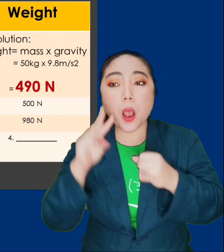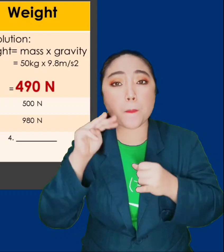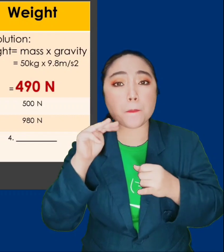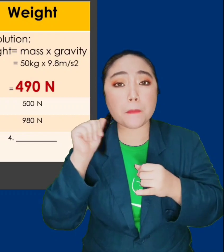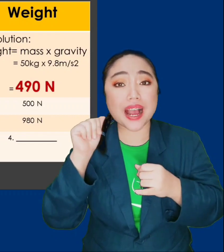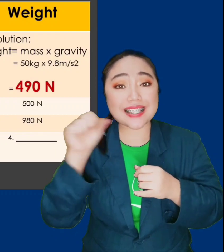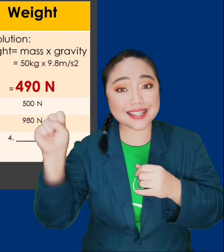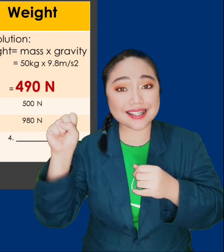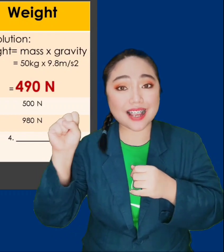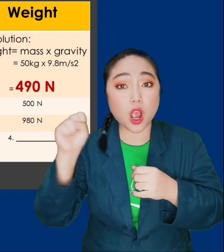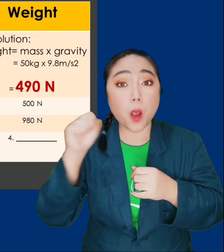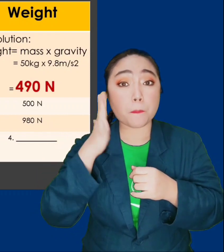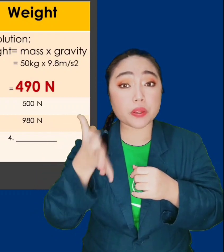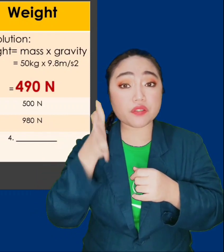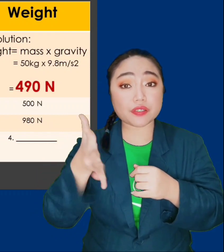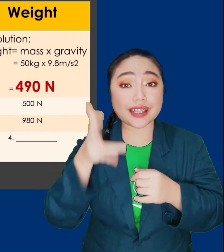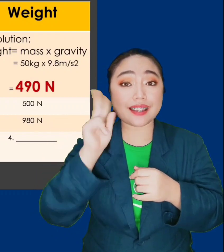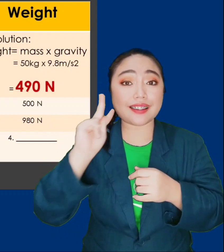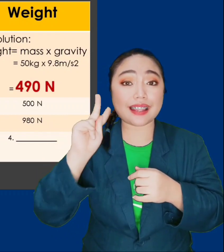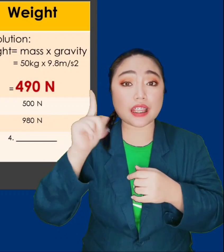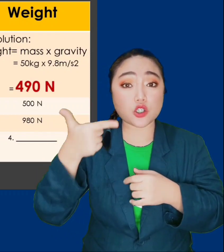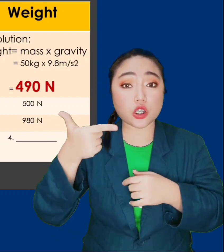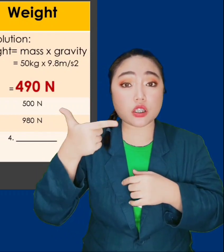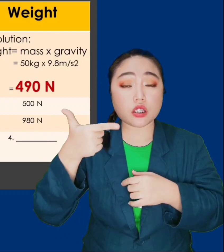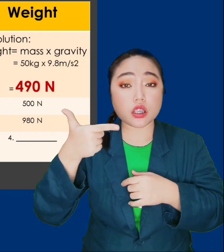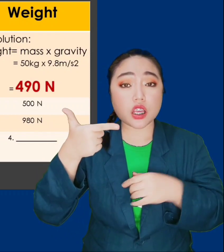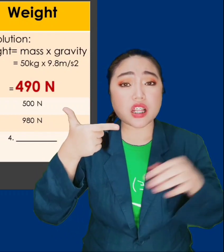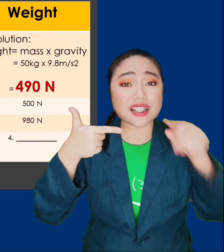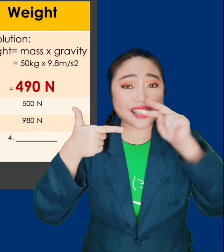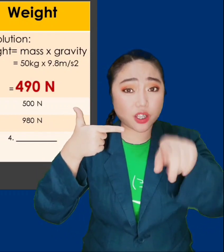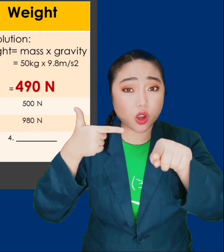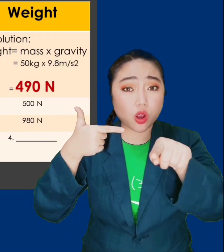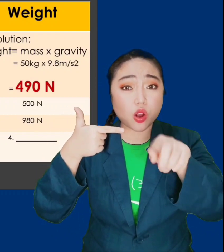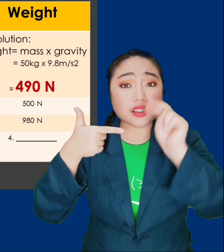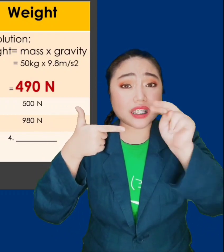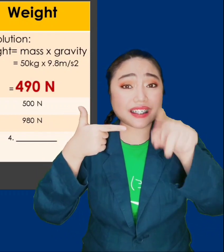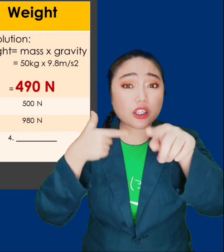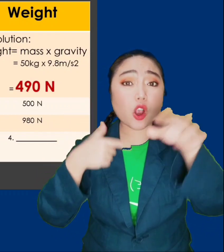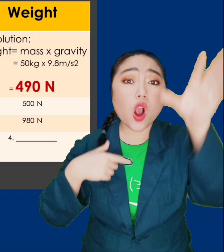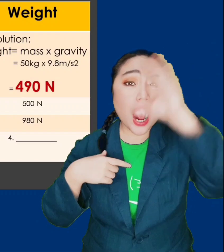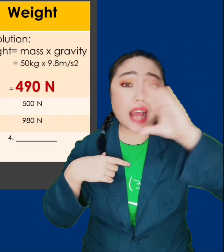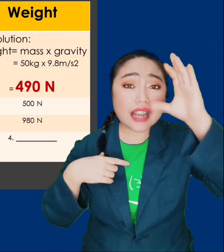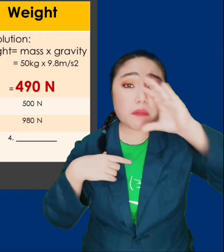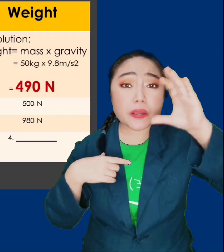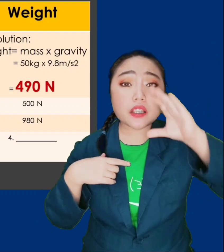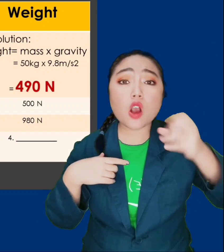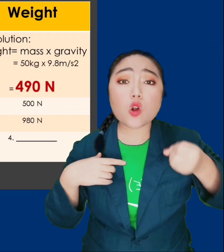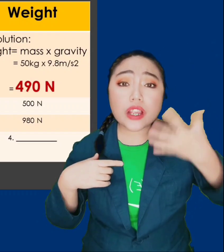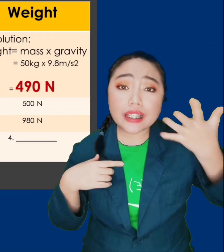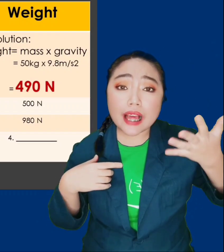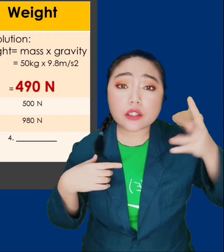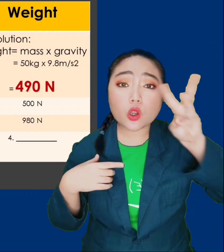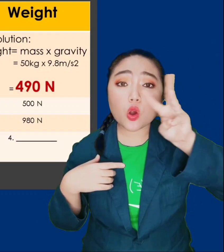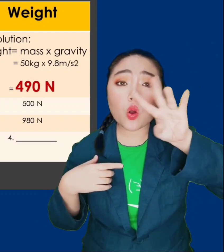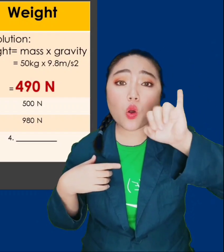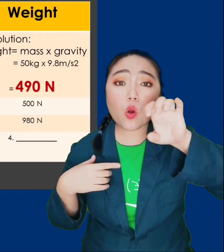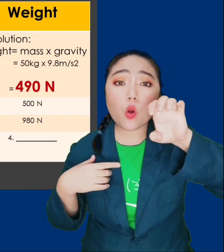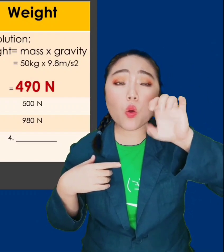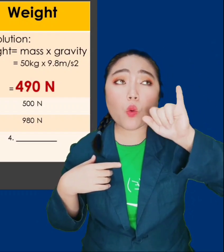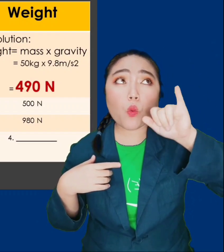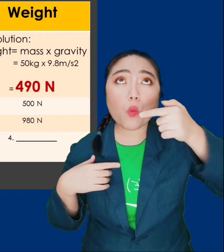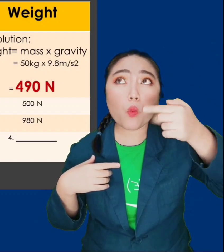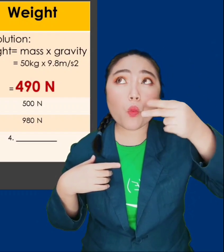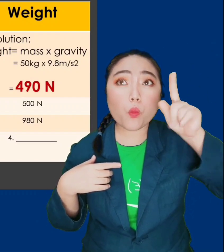the given is mass, which is 50 kilogram. And you need to find